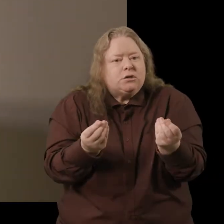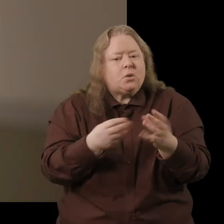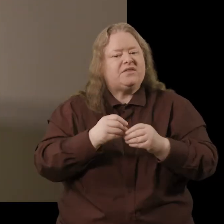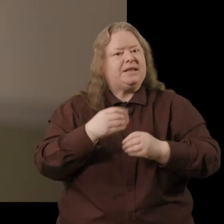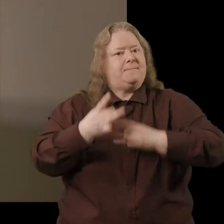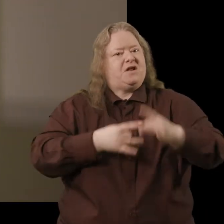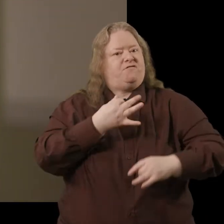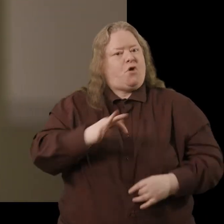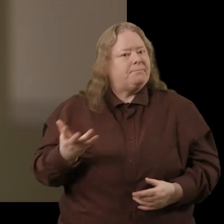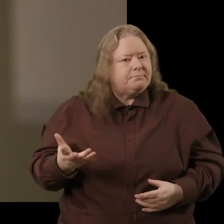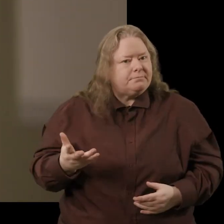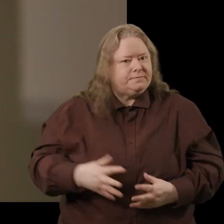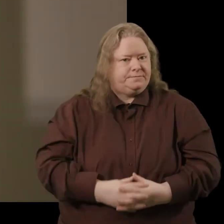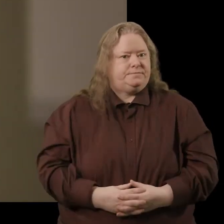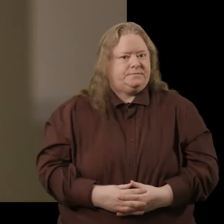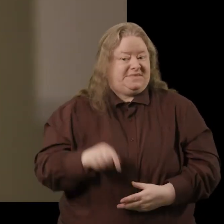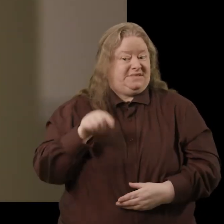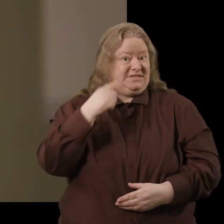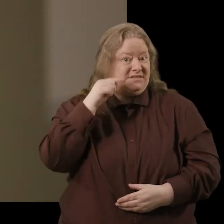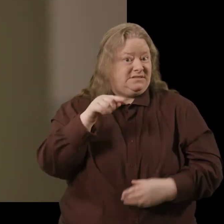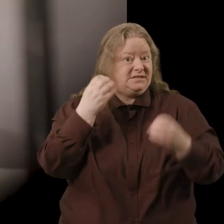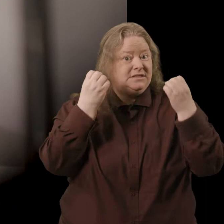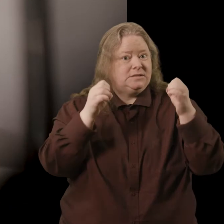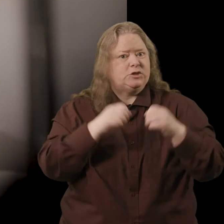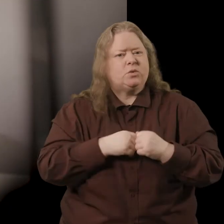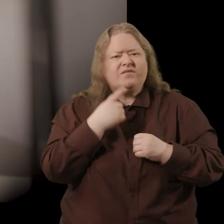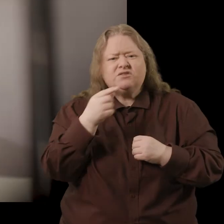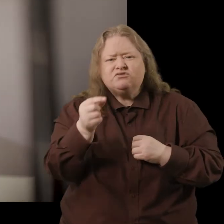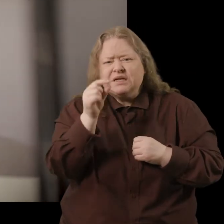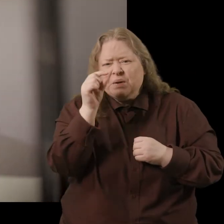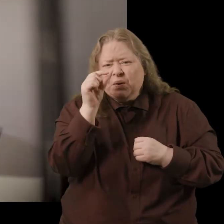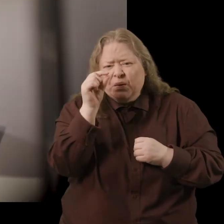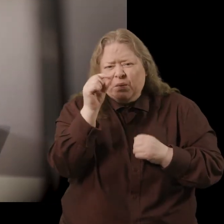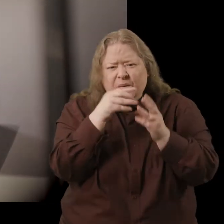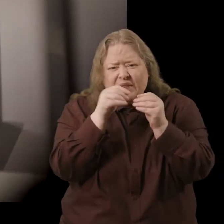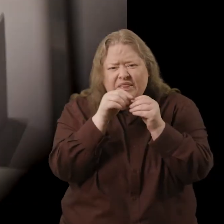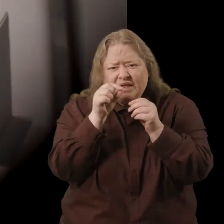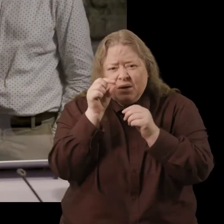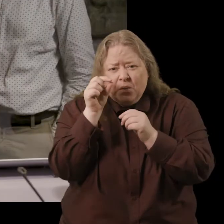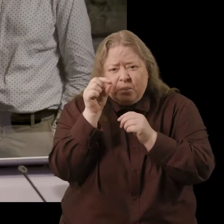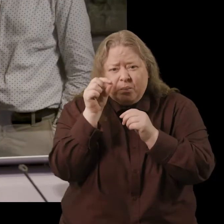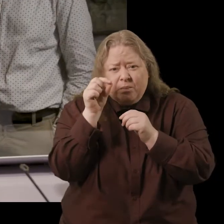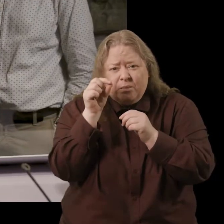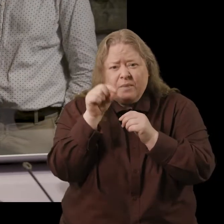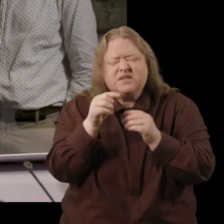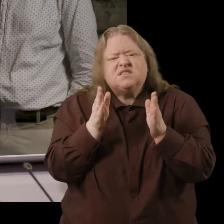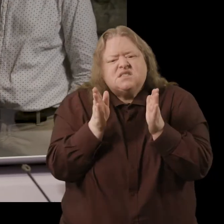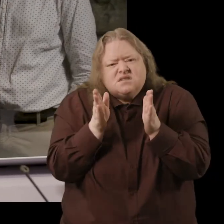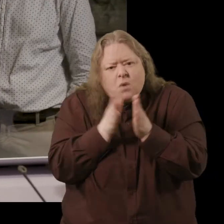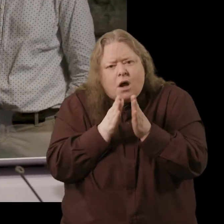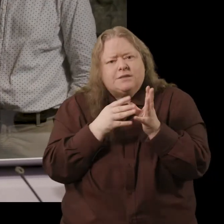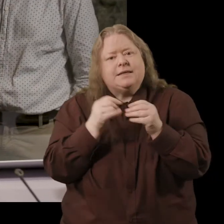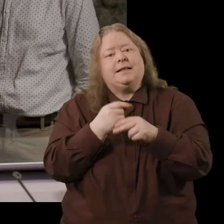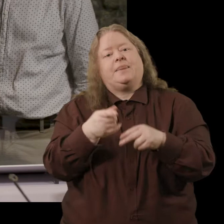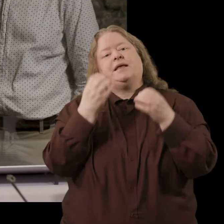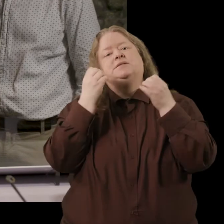out of. In the exhibition, we have this really tiny little object here, the smallest object in the